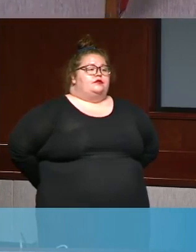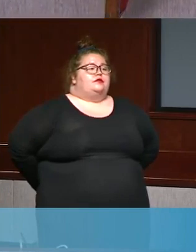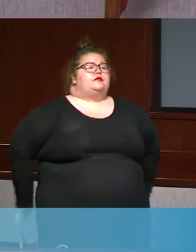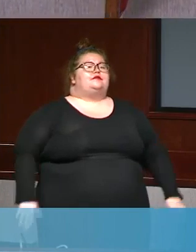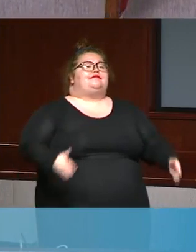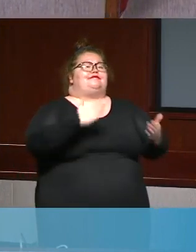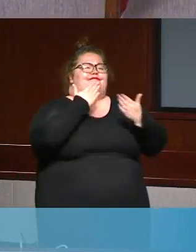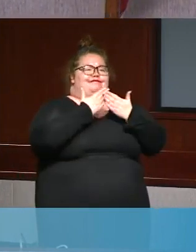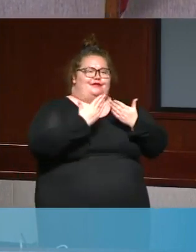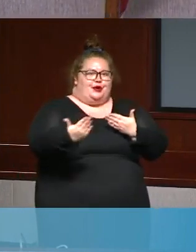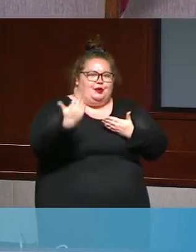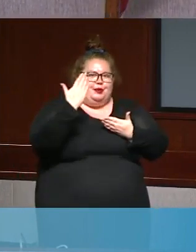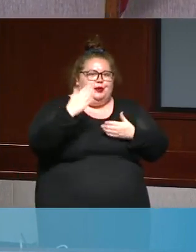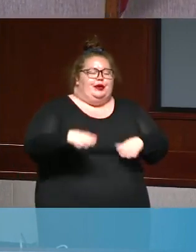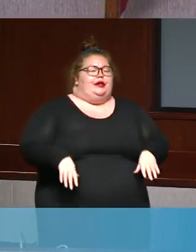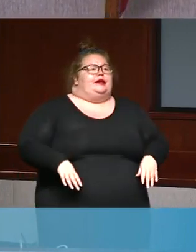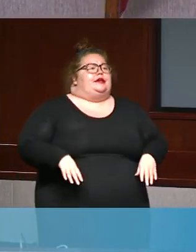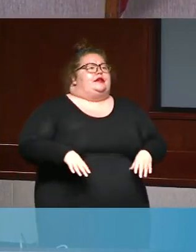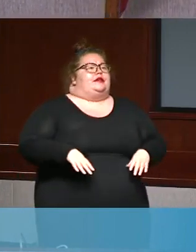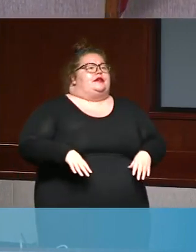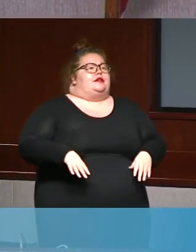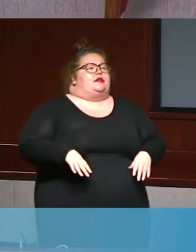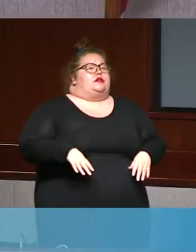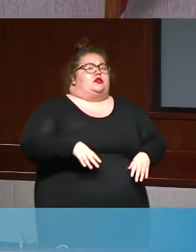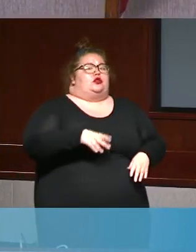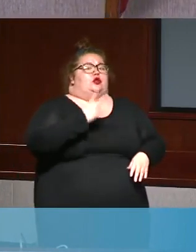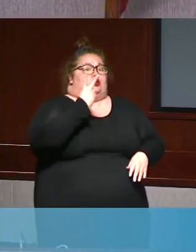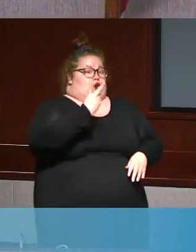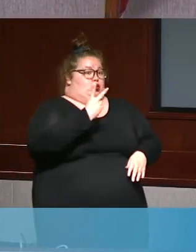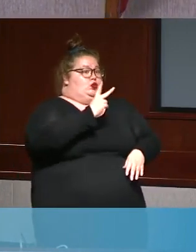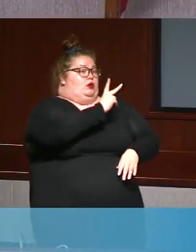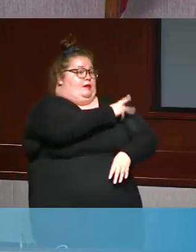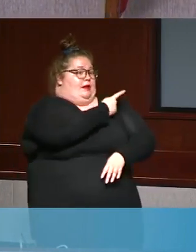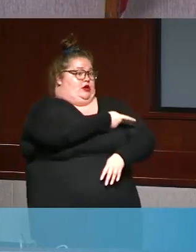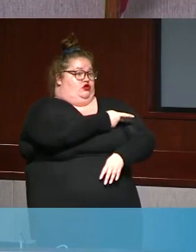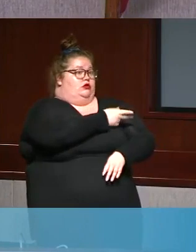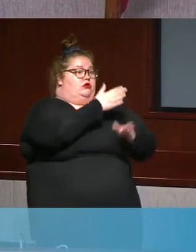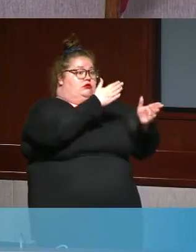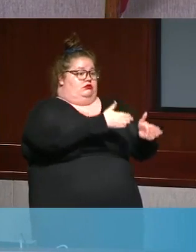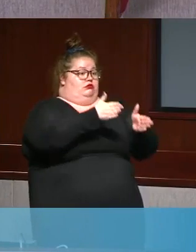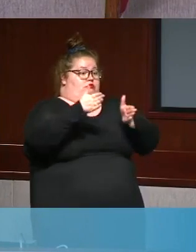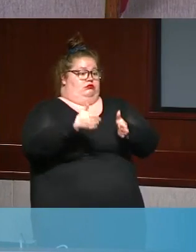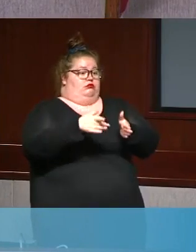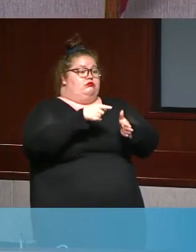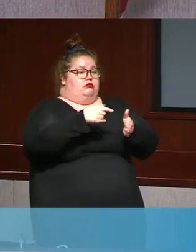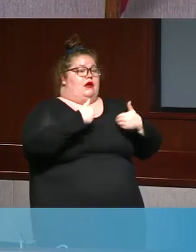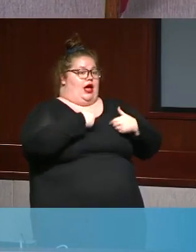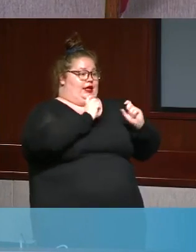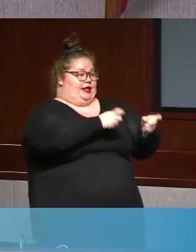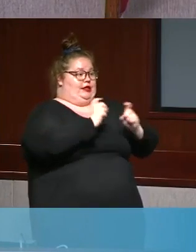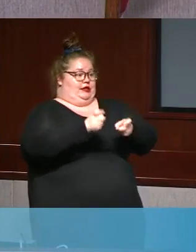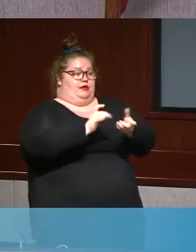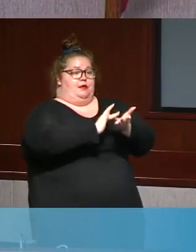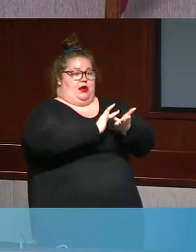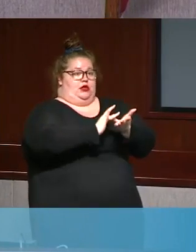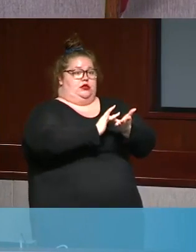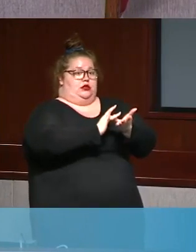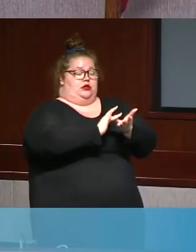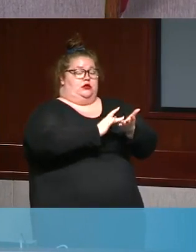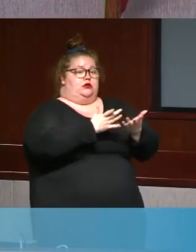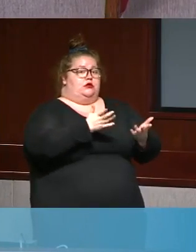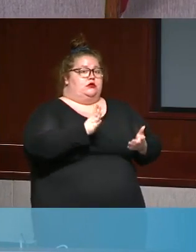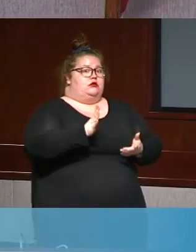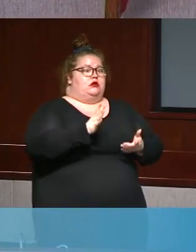Good morning. It has been given to patients in Kern County, but whether it has impacted their outcomes, it